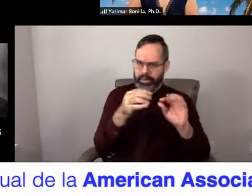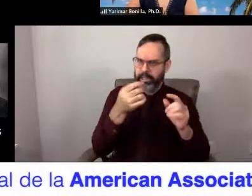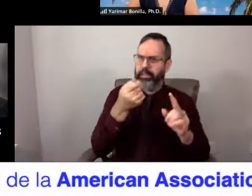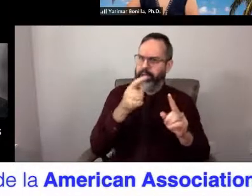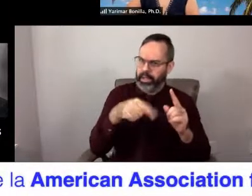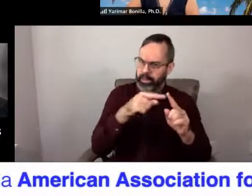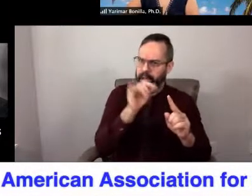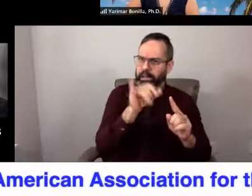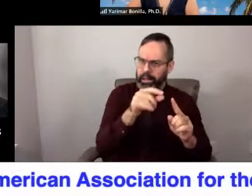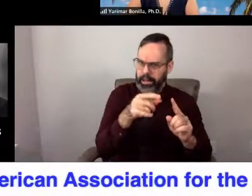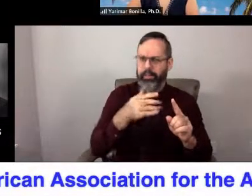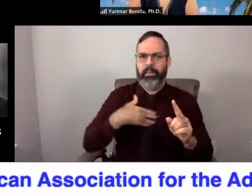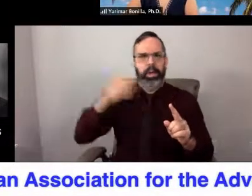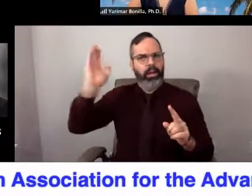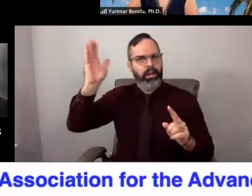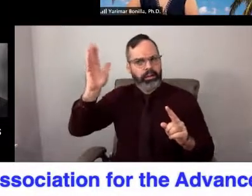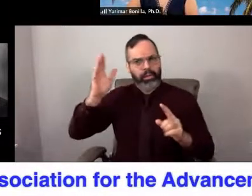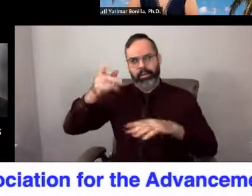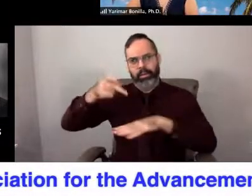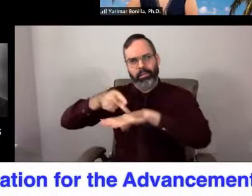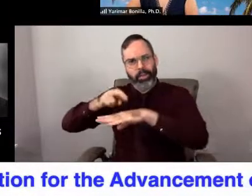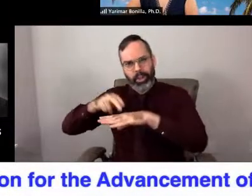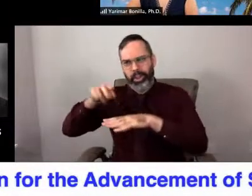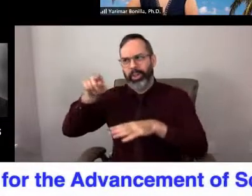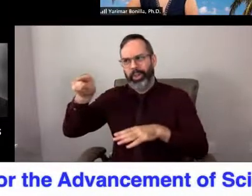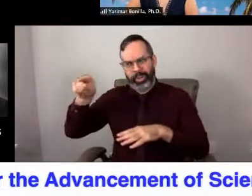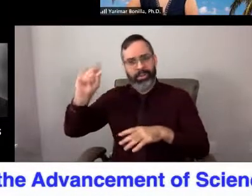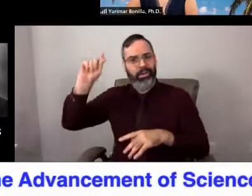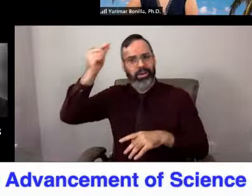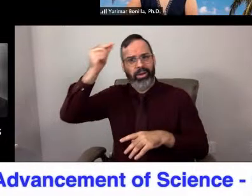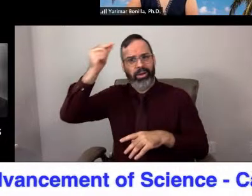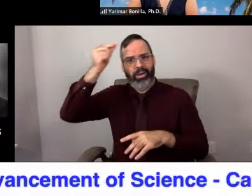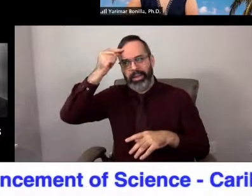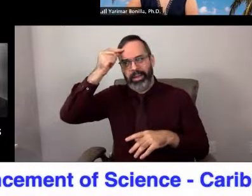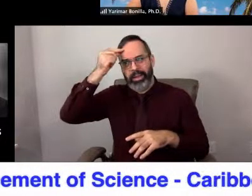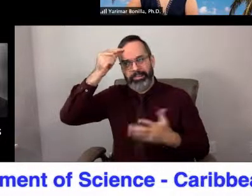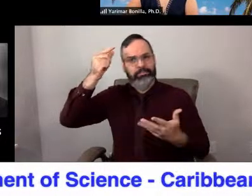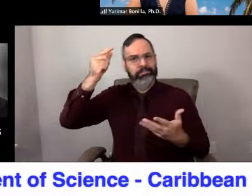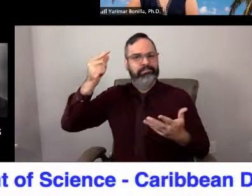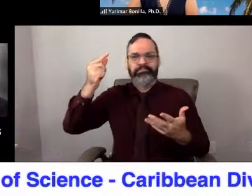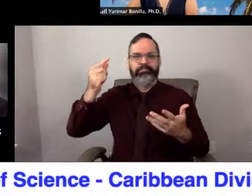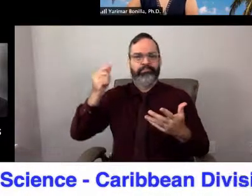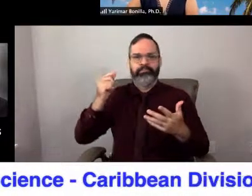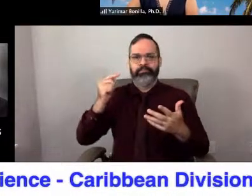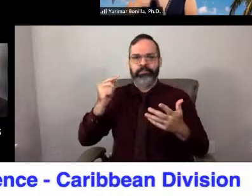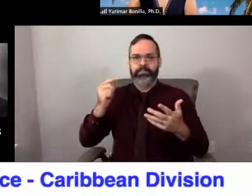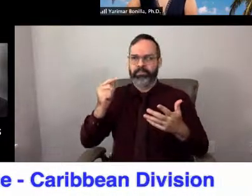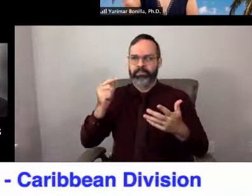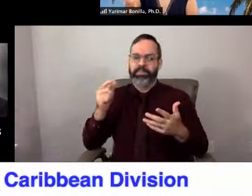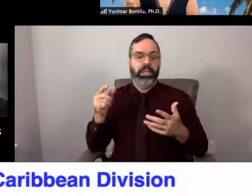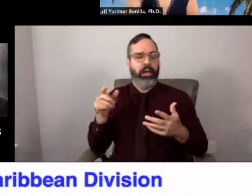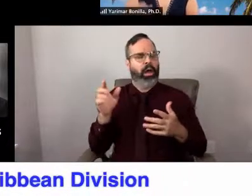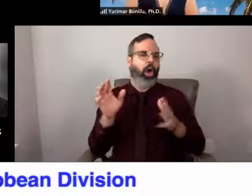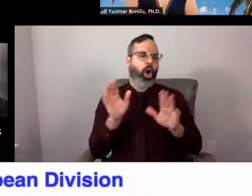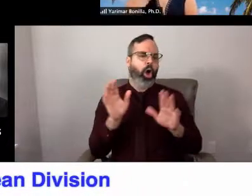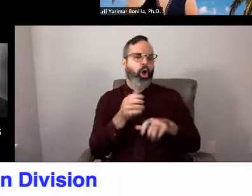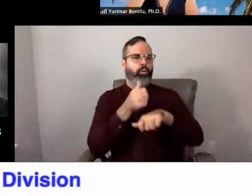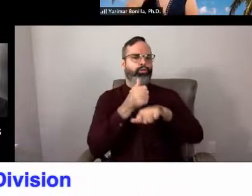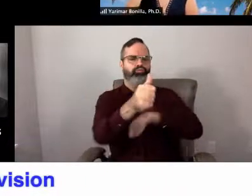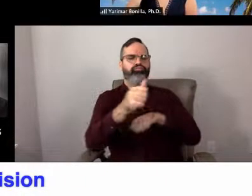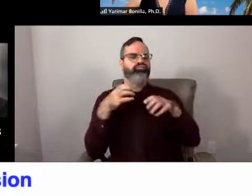my presentation. Like in Puerto Rico, the governors has said a lot, tienen que poner de su parte, like